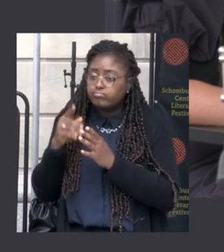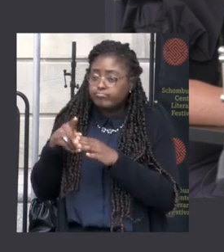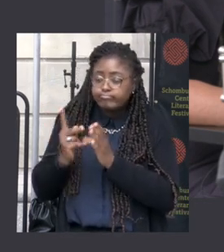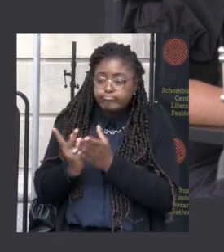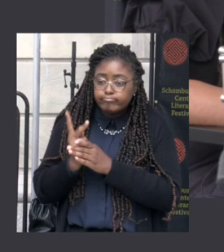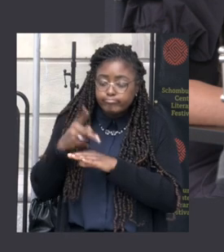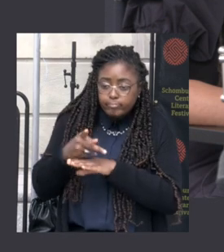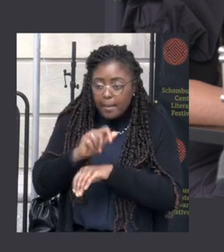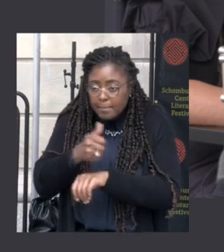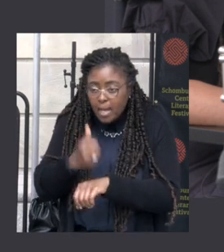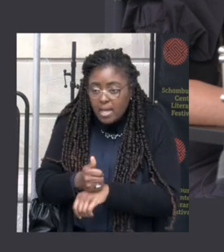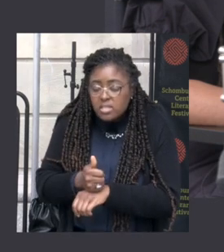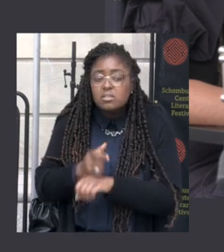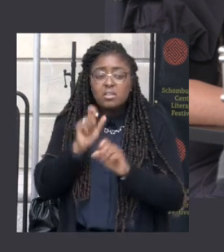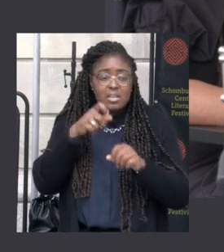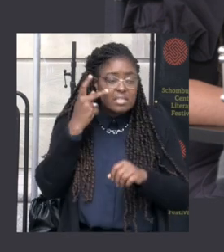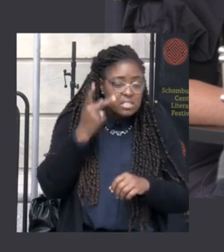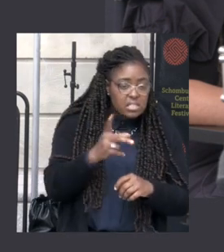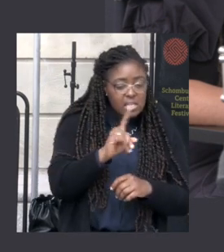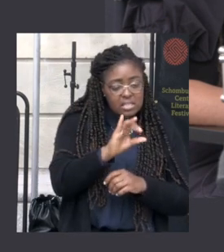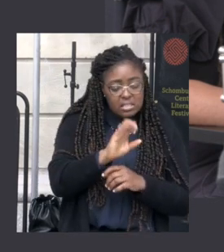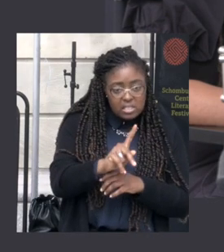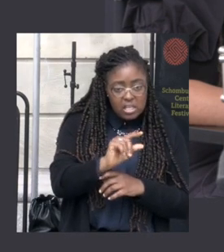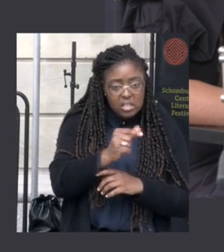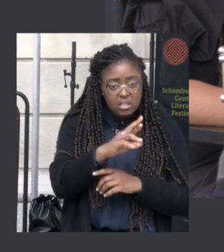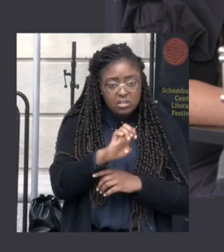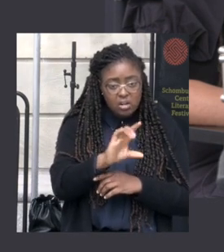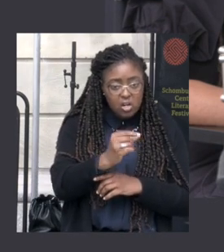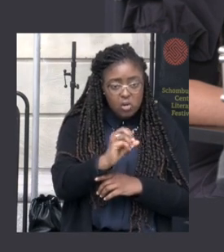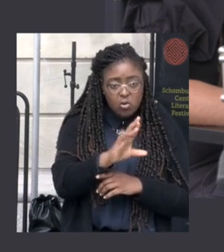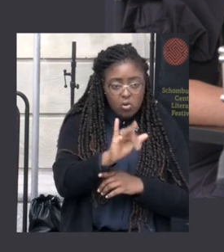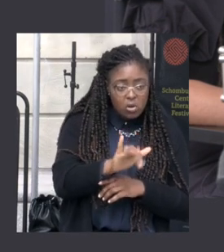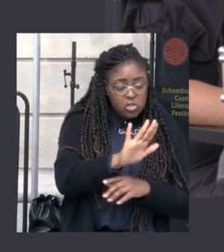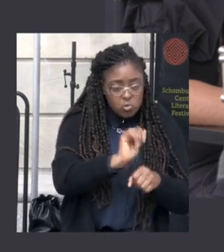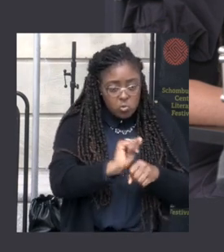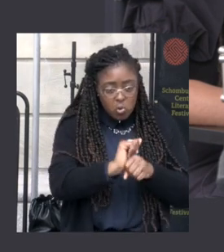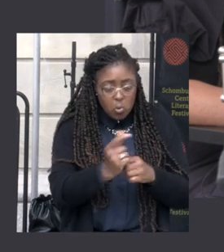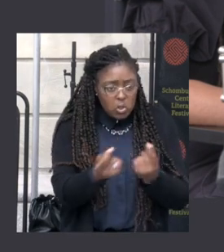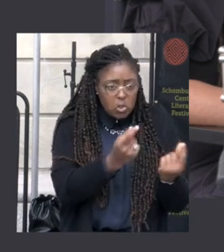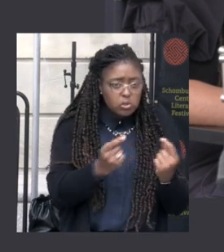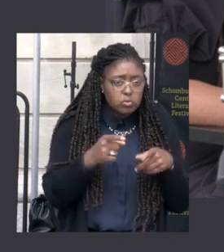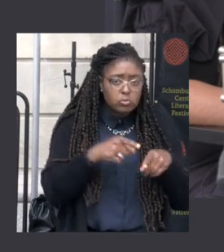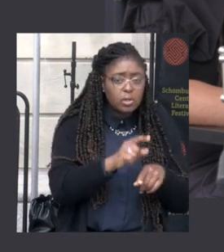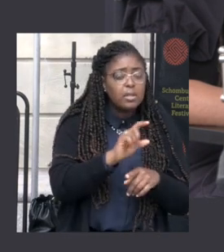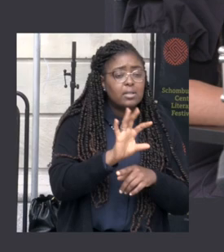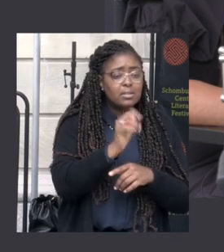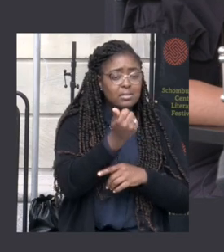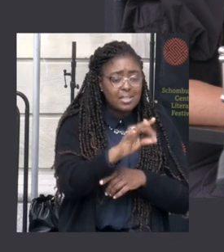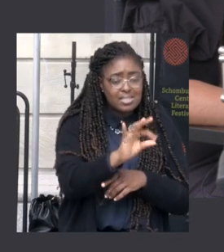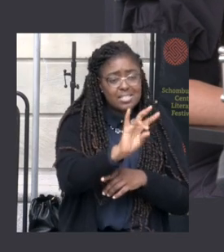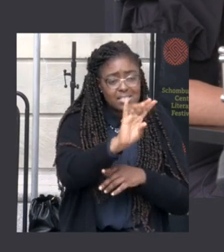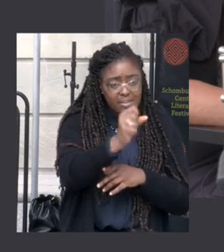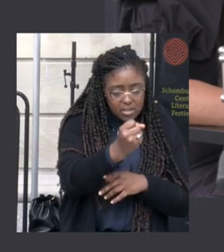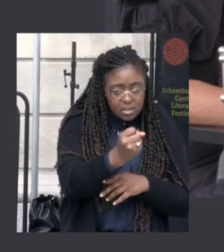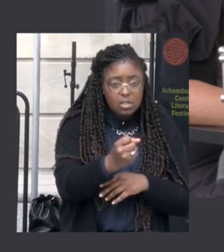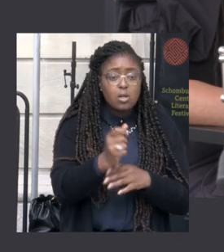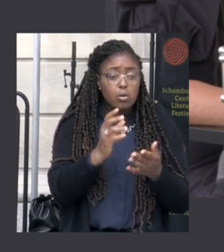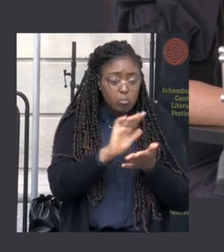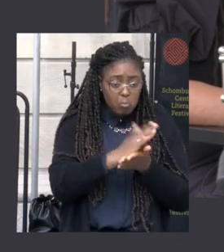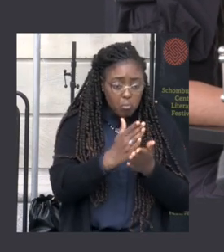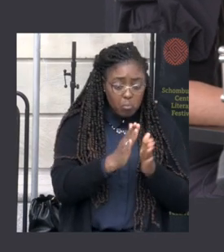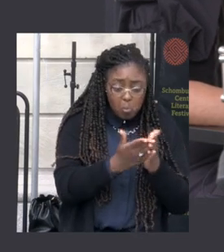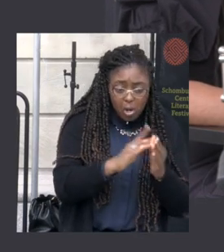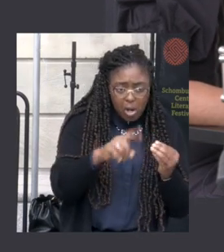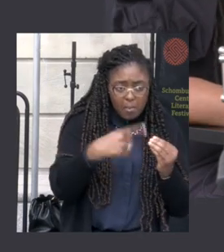and comedian Dick Gregory and the work that he was doing in the 1970s. He wrote a book, Cooking with Mother Nature, you know, talking about eating